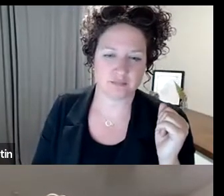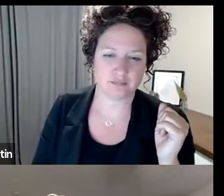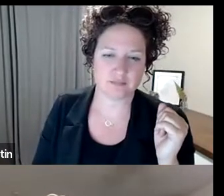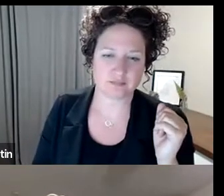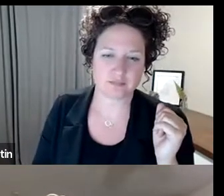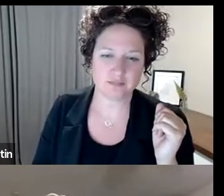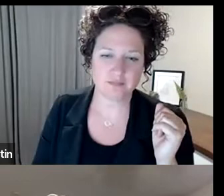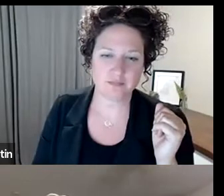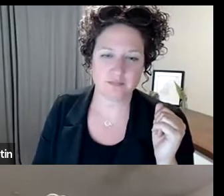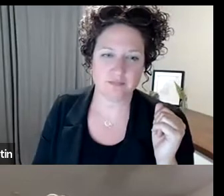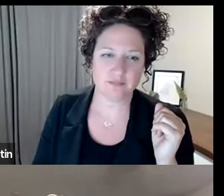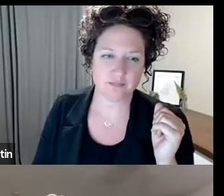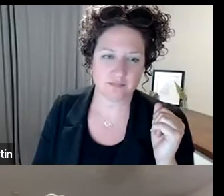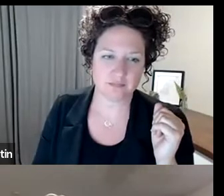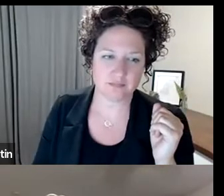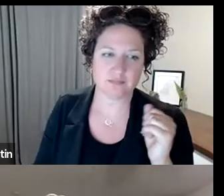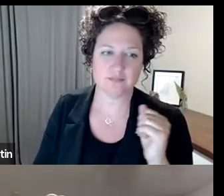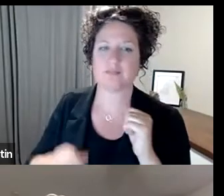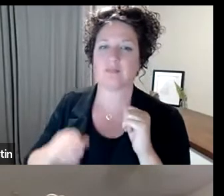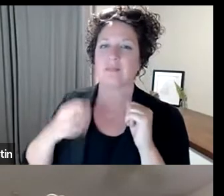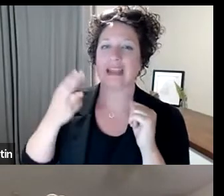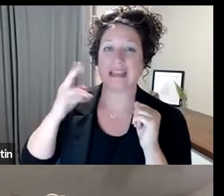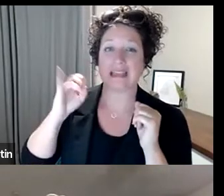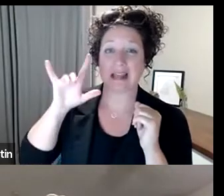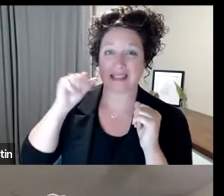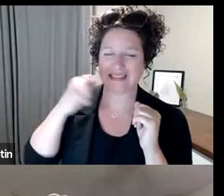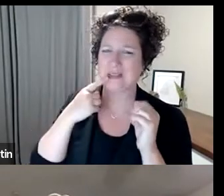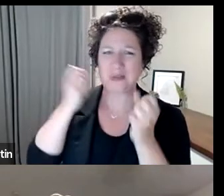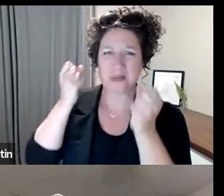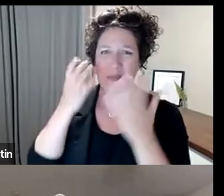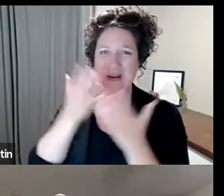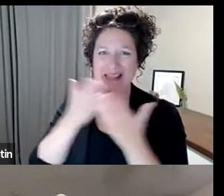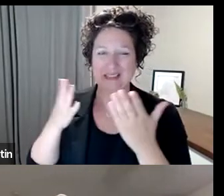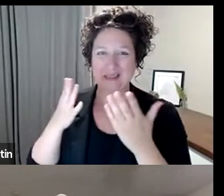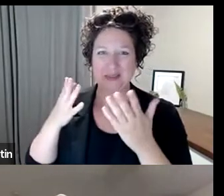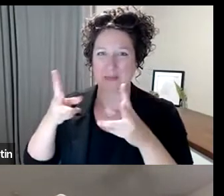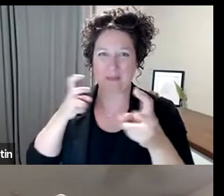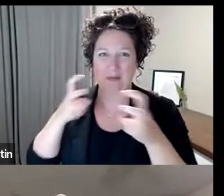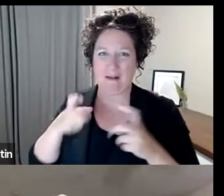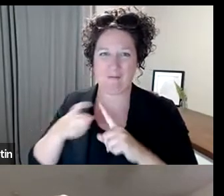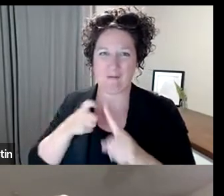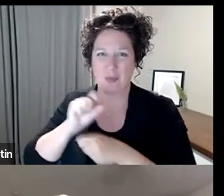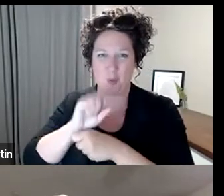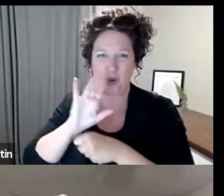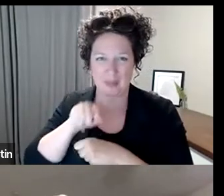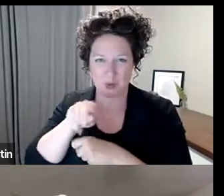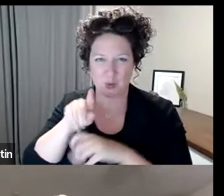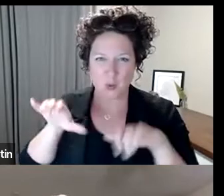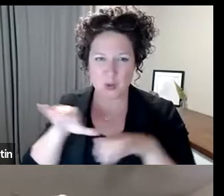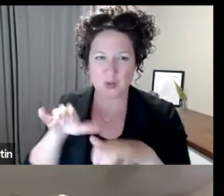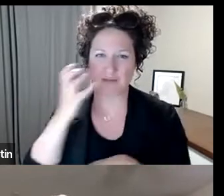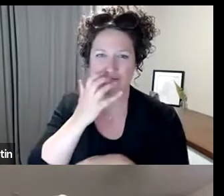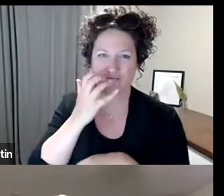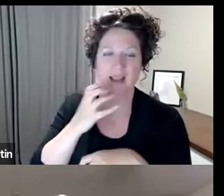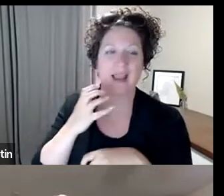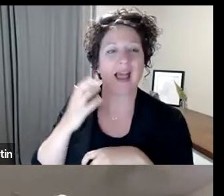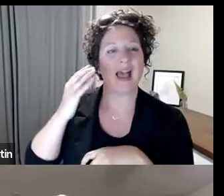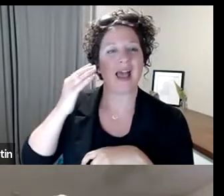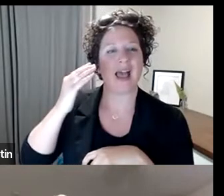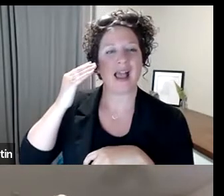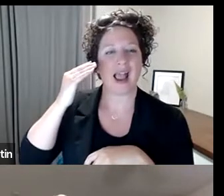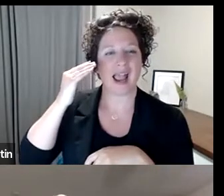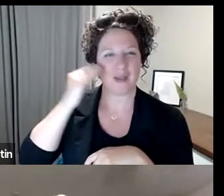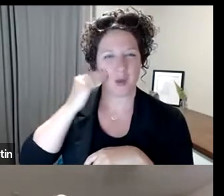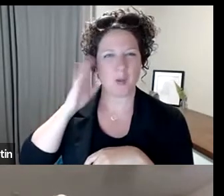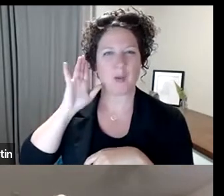I mean, there's so many things to dissect in what you've just told us and in the important work that you're doing. I know that